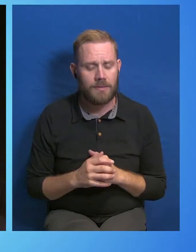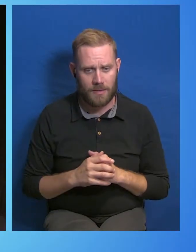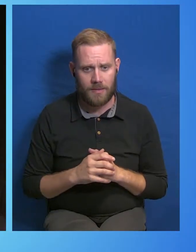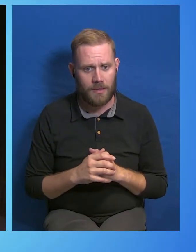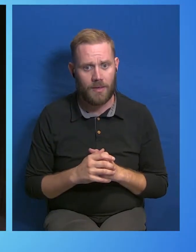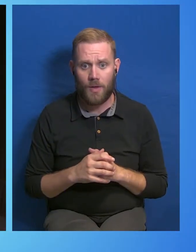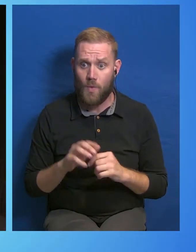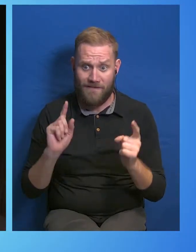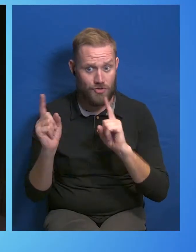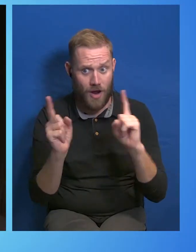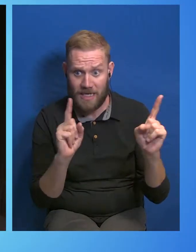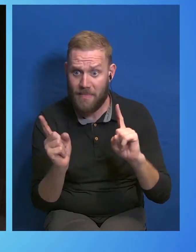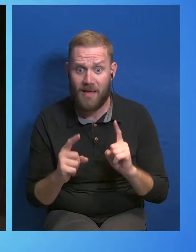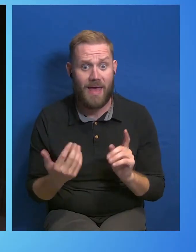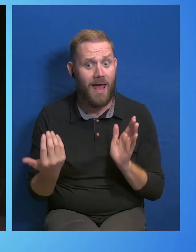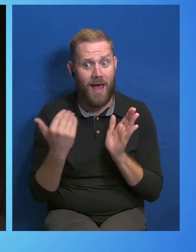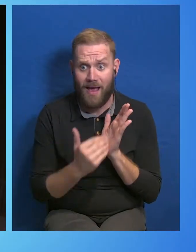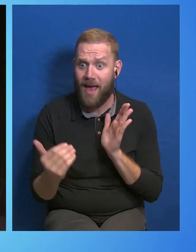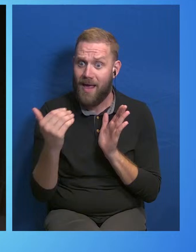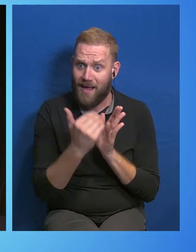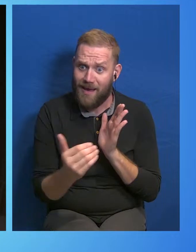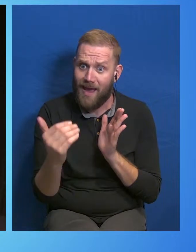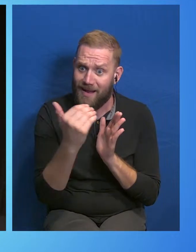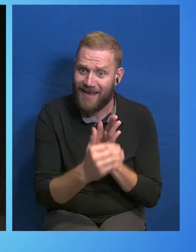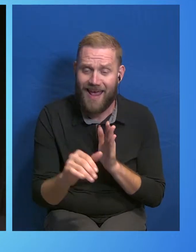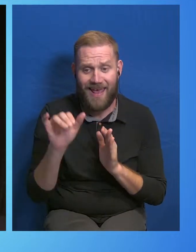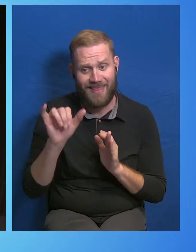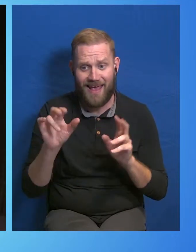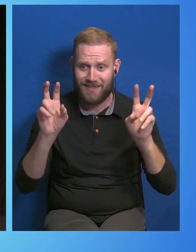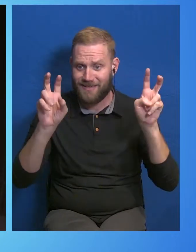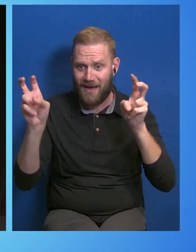We have talked about that multiple times.